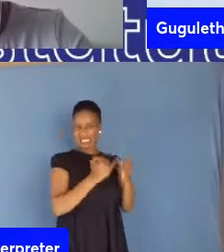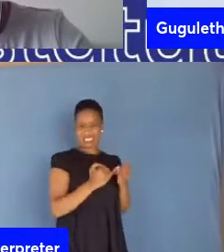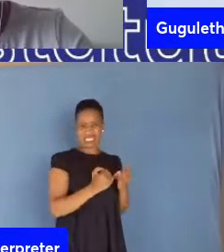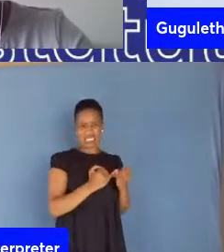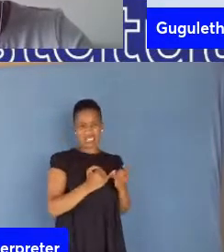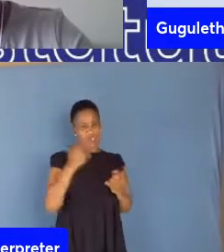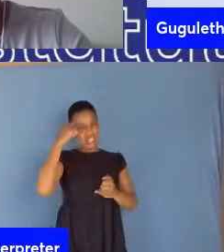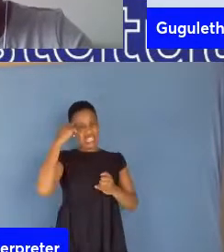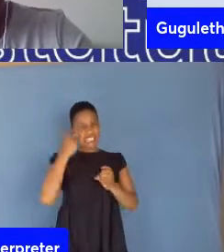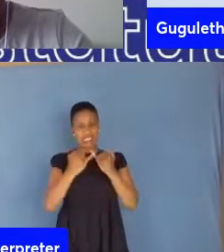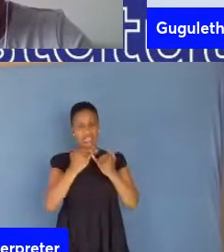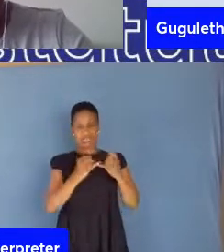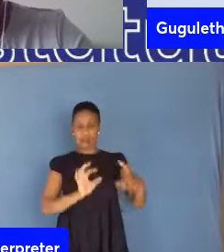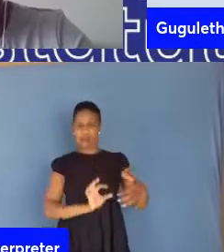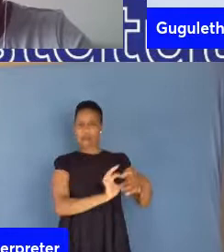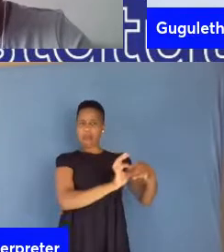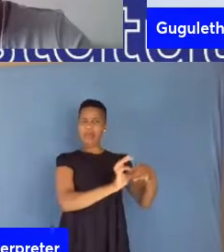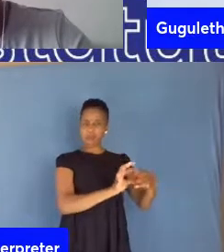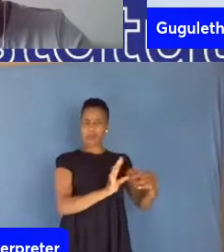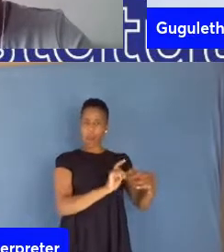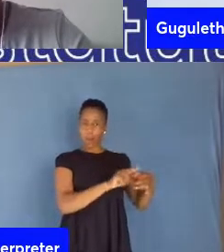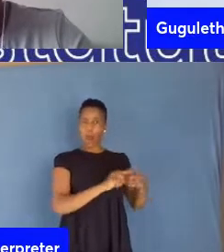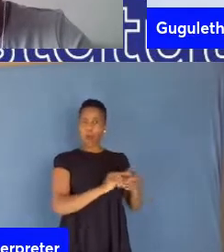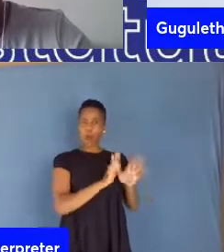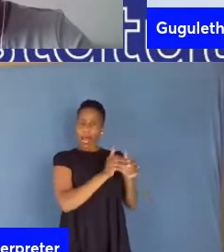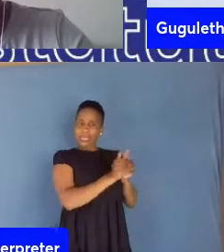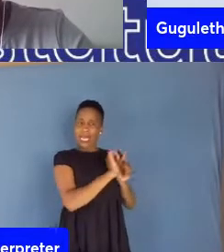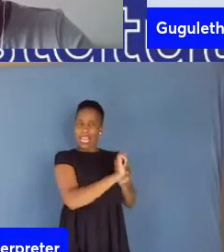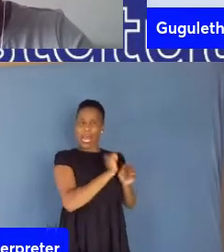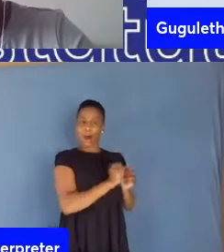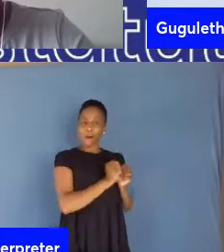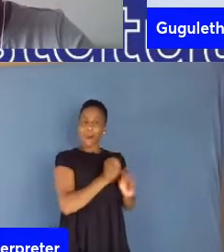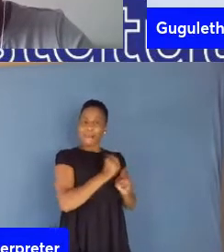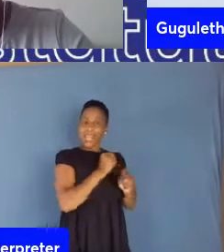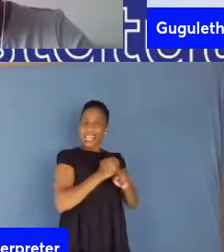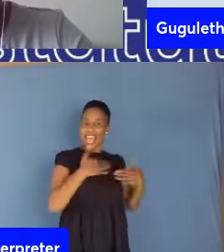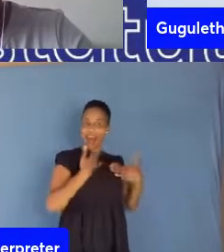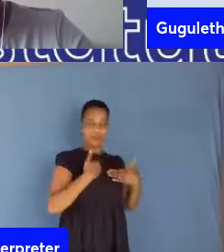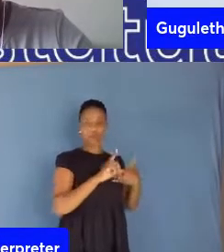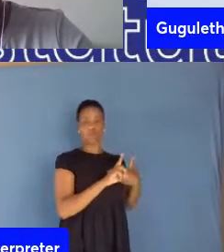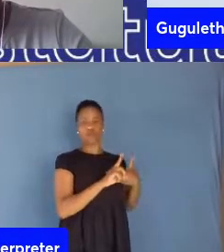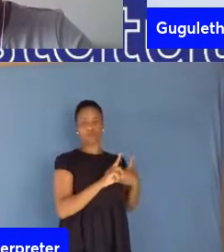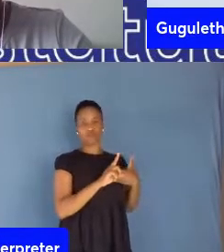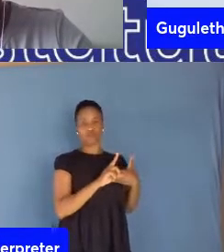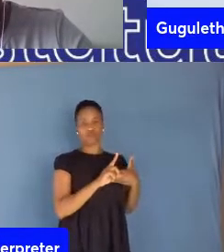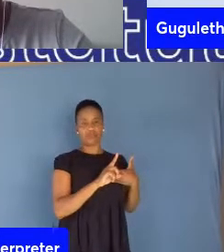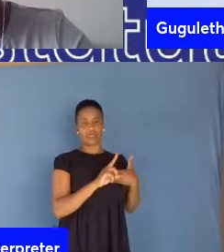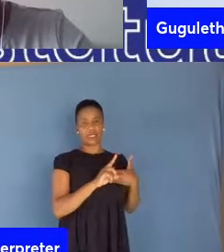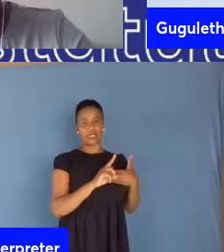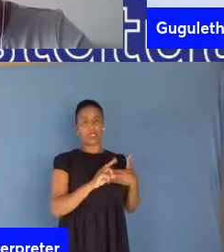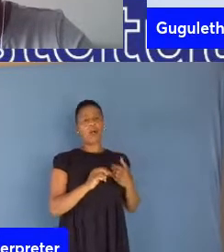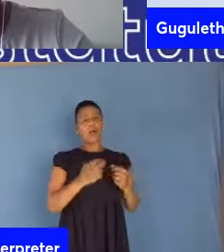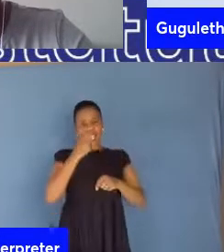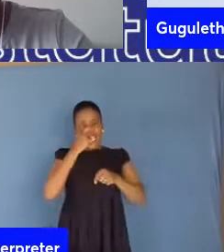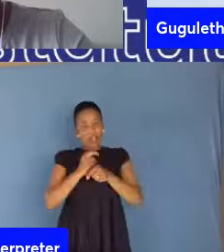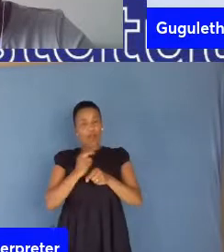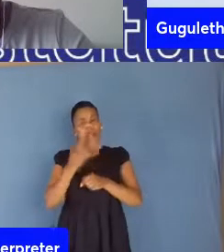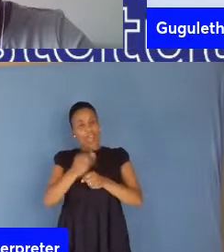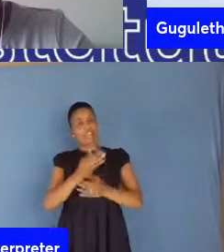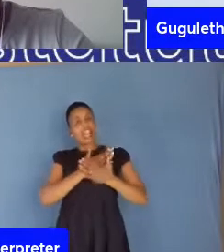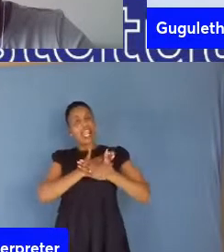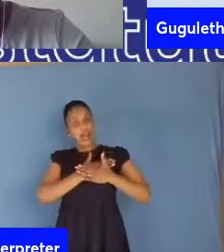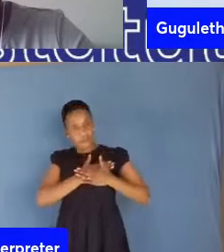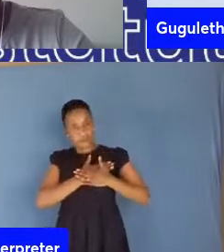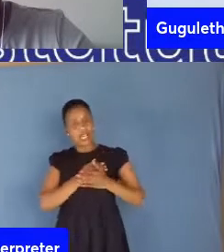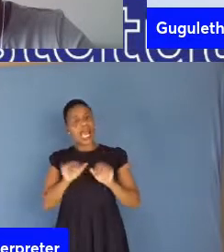partner. So I'm using where there's supposed to be love and consent to show you that even within that, the kind